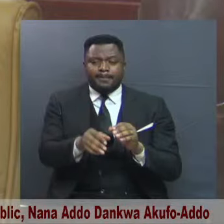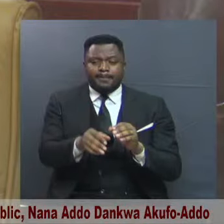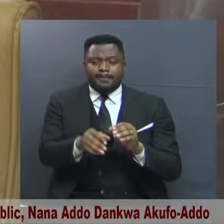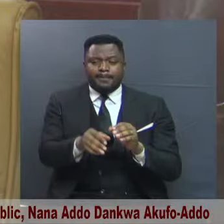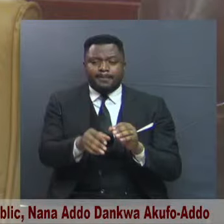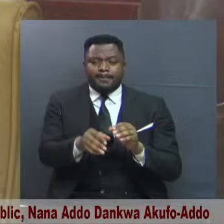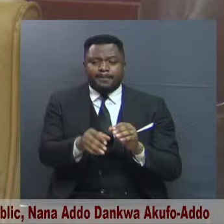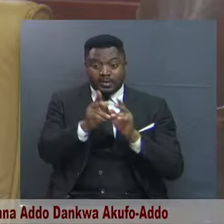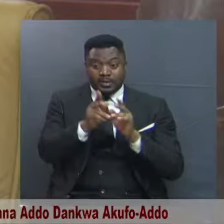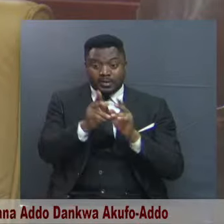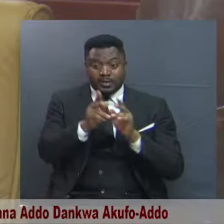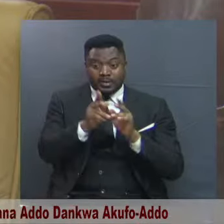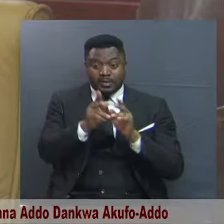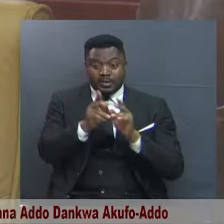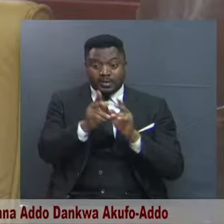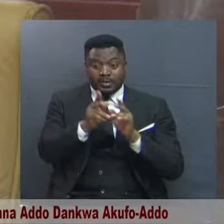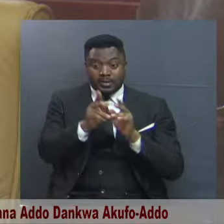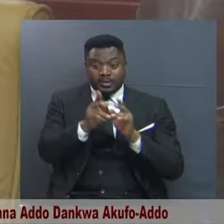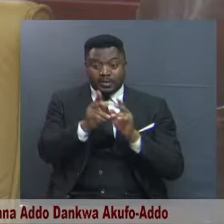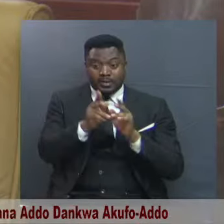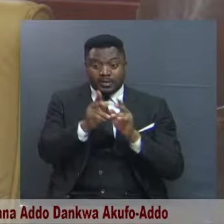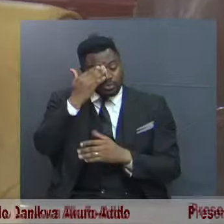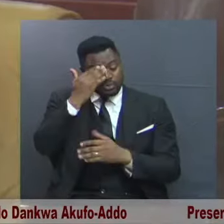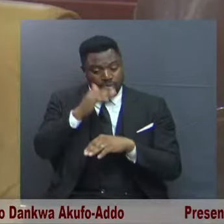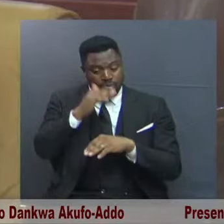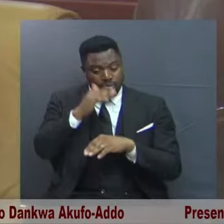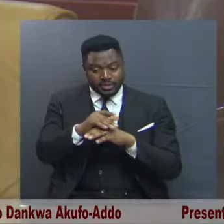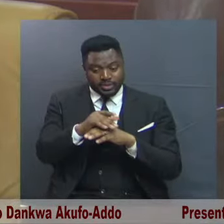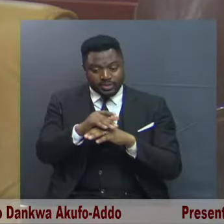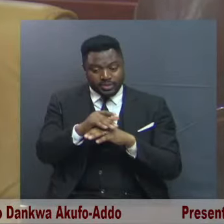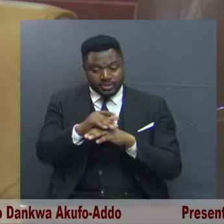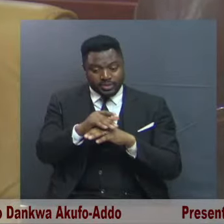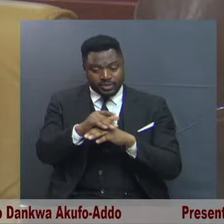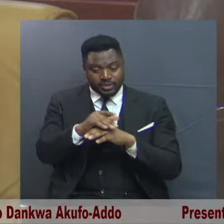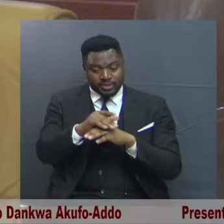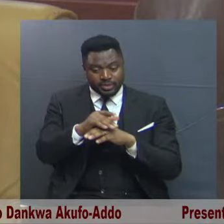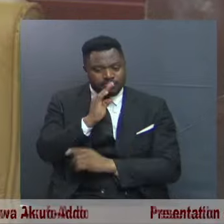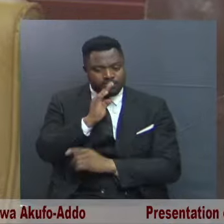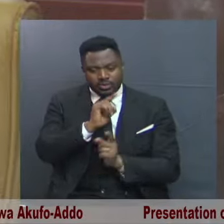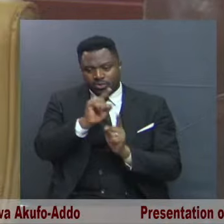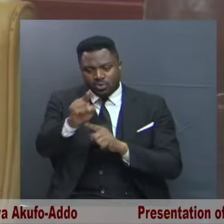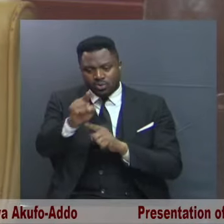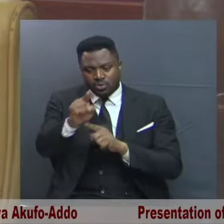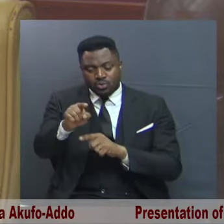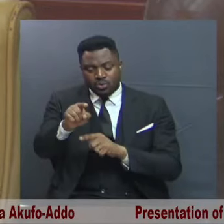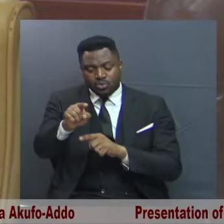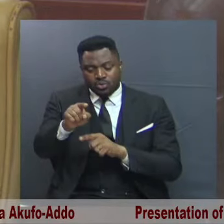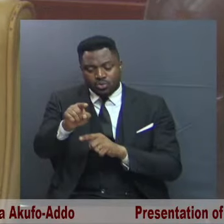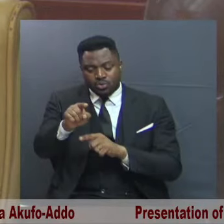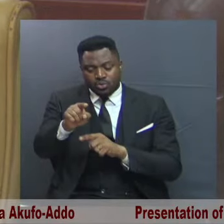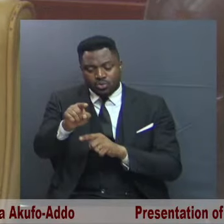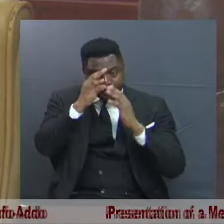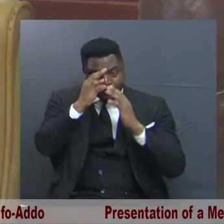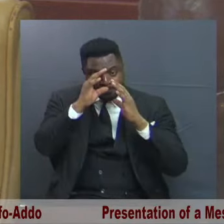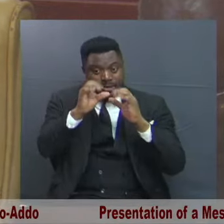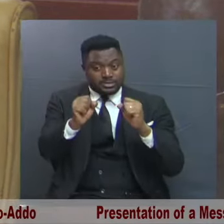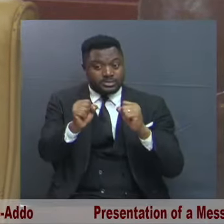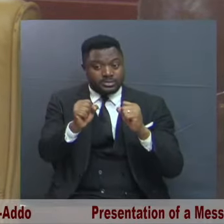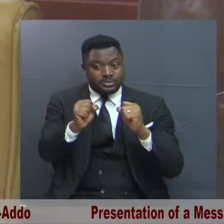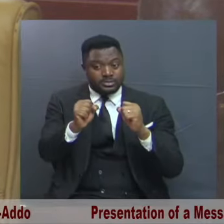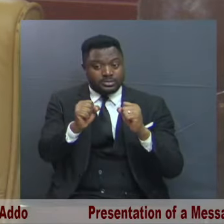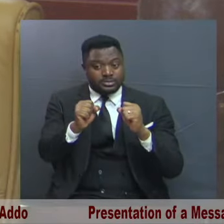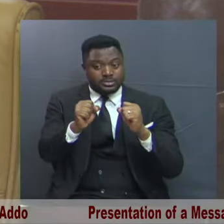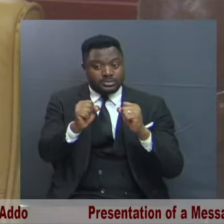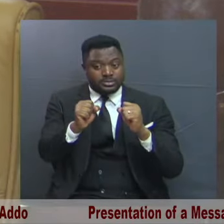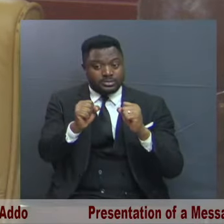person Among Us would know that on December 7th we should be going to the polls to elect a new president and new